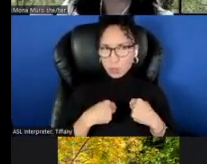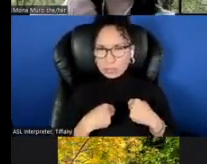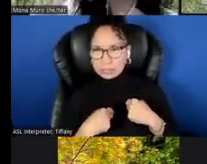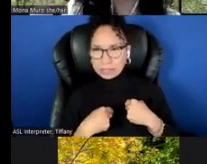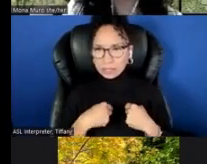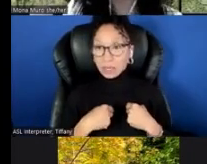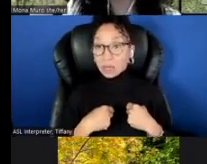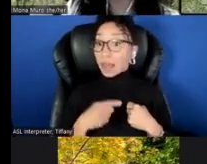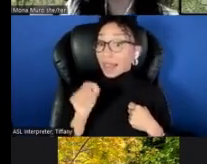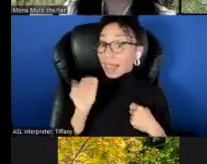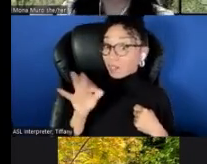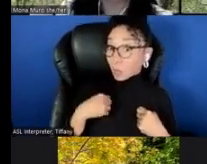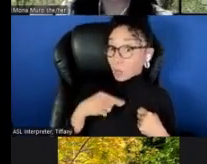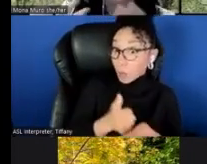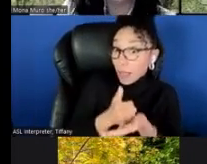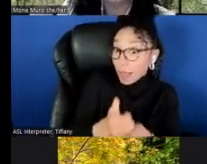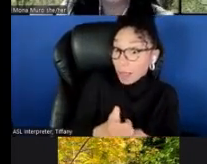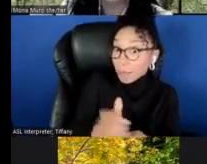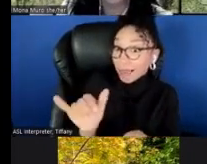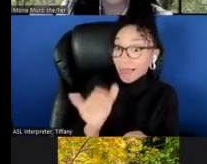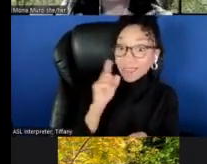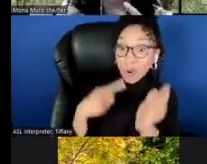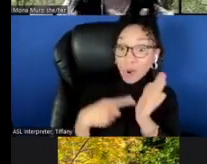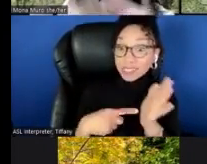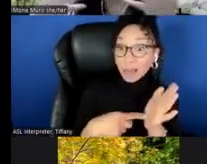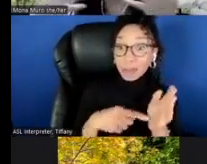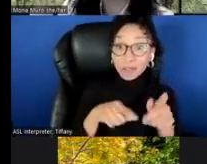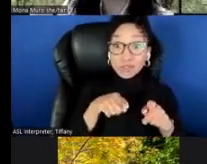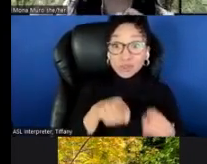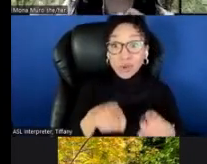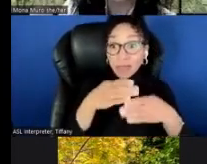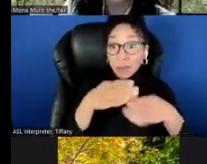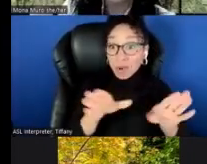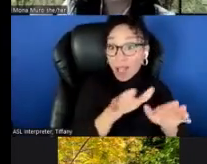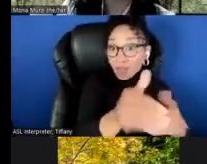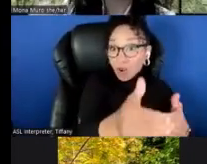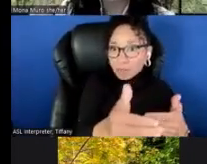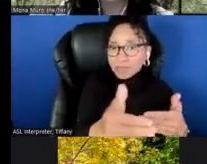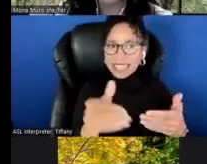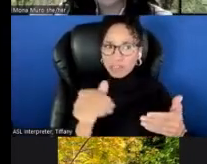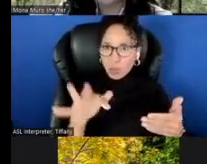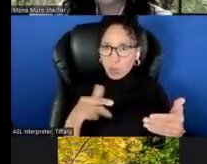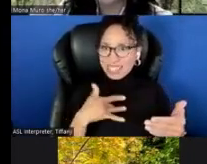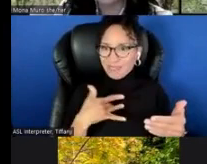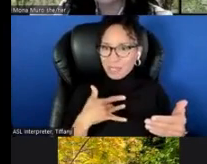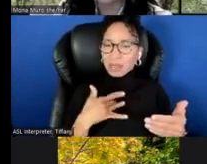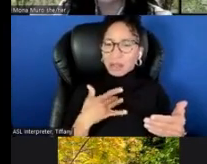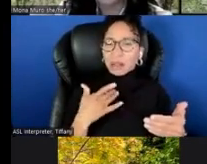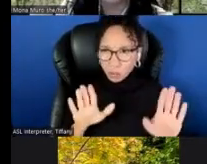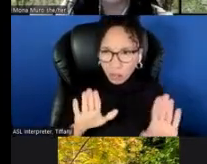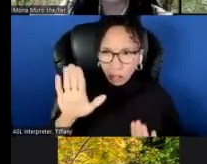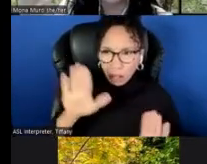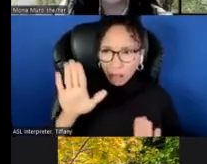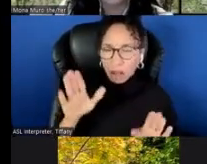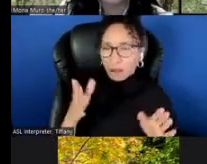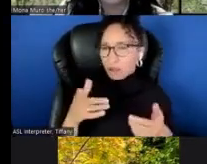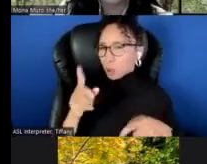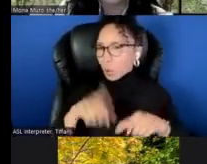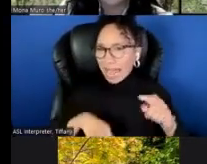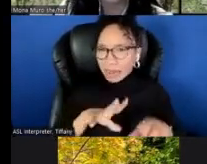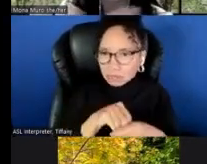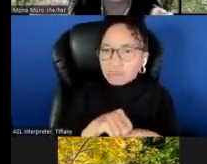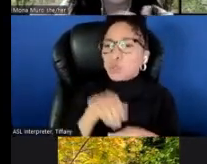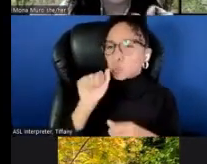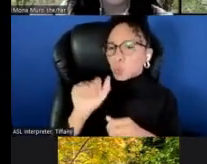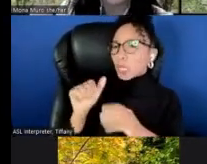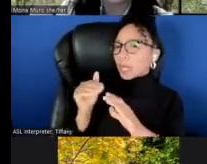for example, in the breakout groups, to create a more equitable space where you feel like your voice is being heard. You can DM and direct message our CSAJ